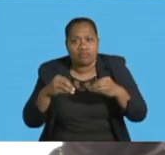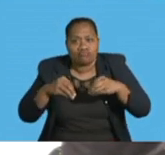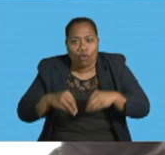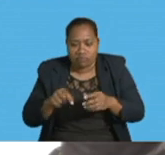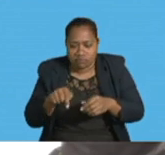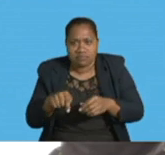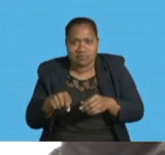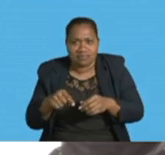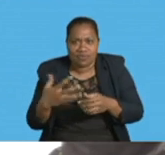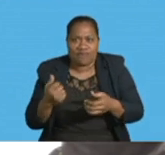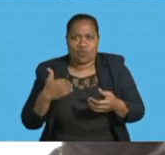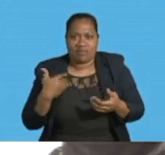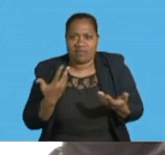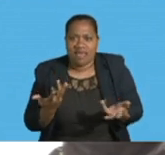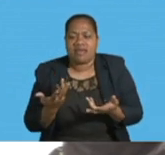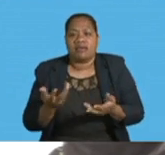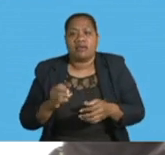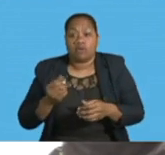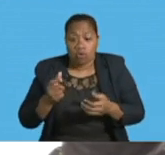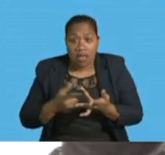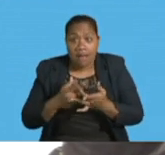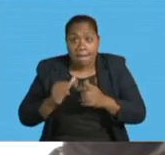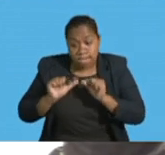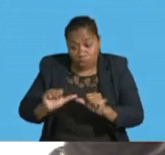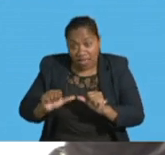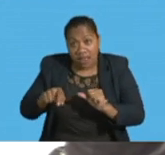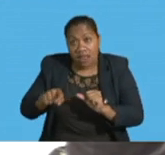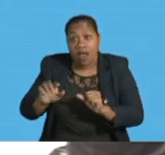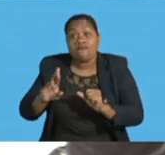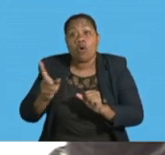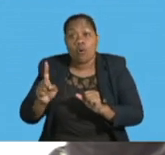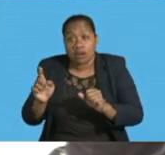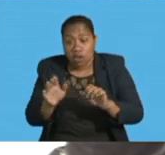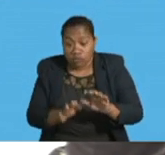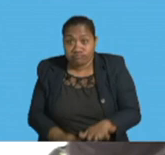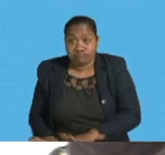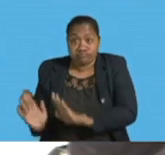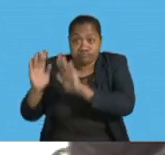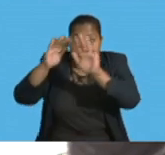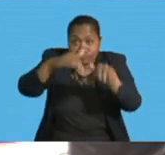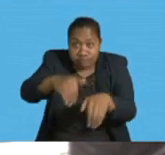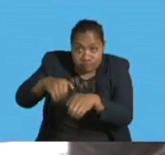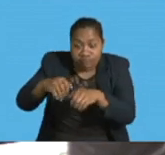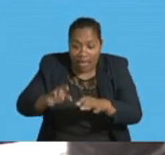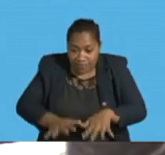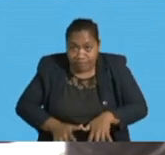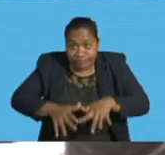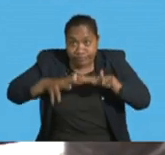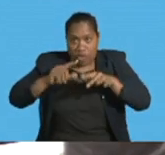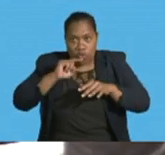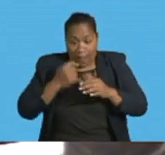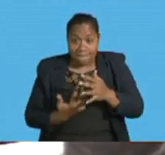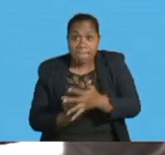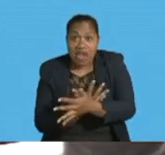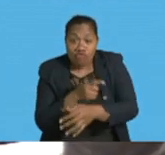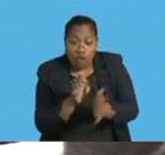communities in the Delta will be protected against strong waves and rising sea levels, as the restored mangroves will provide